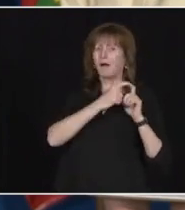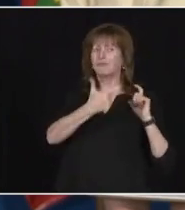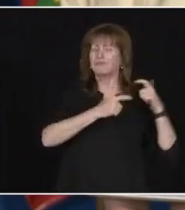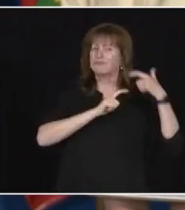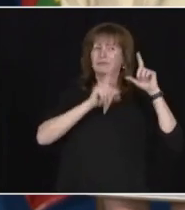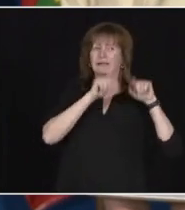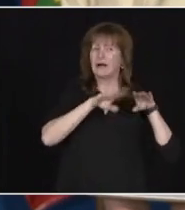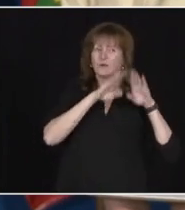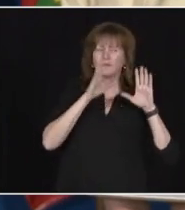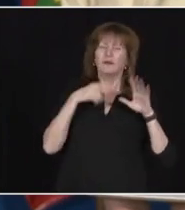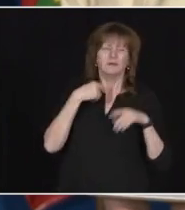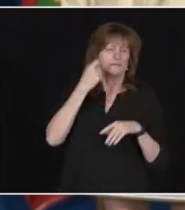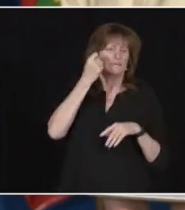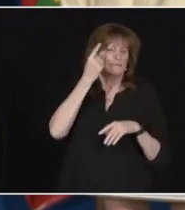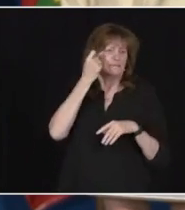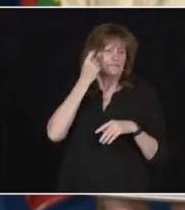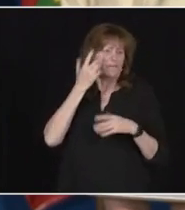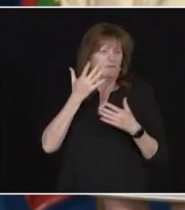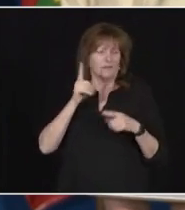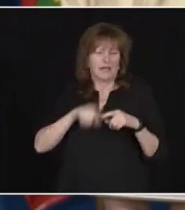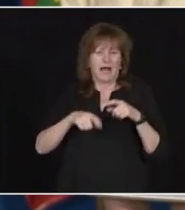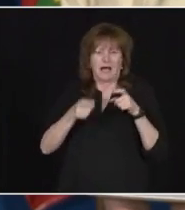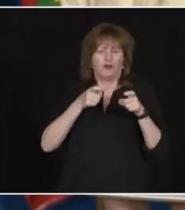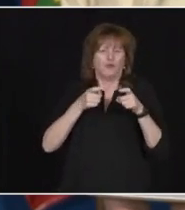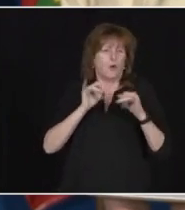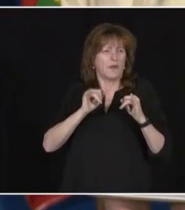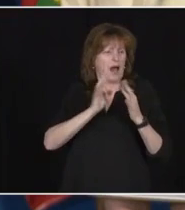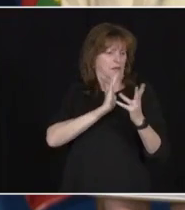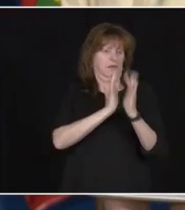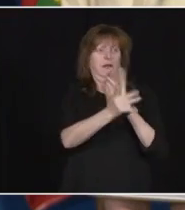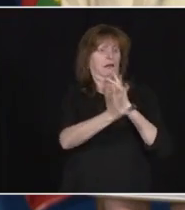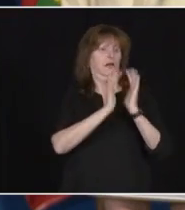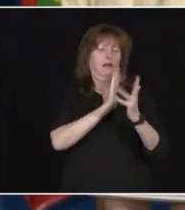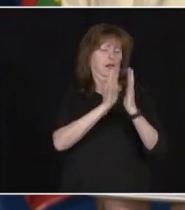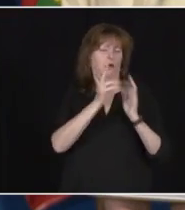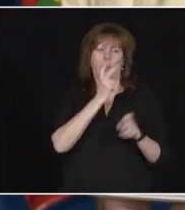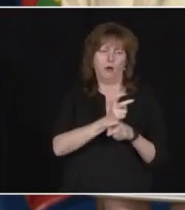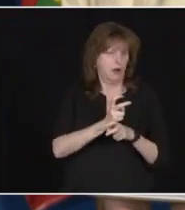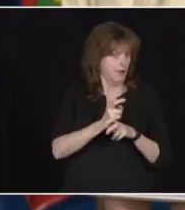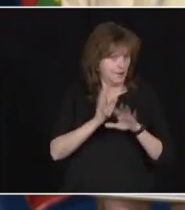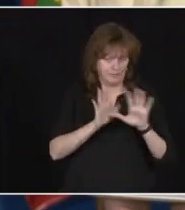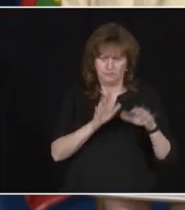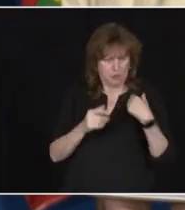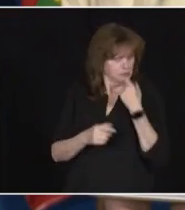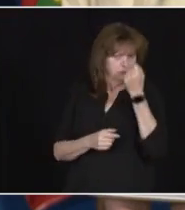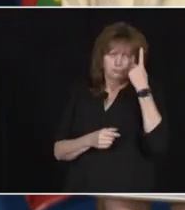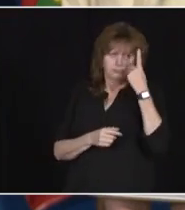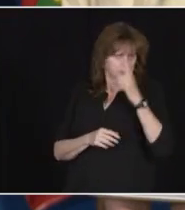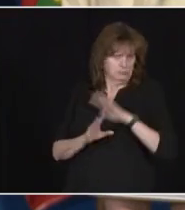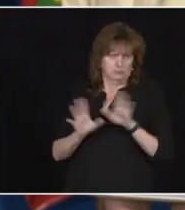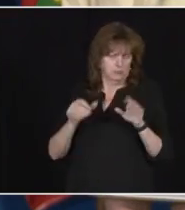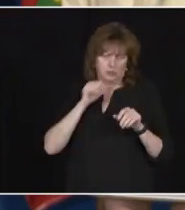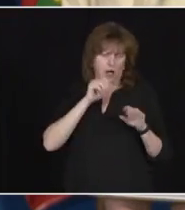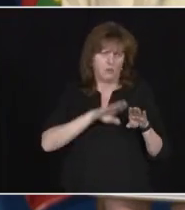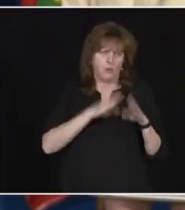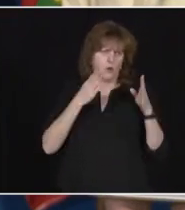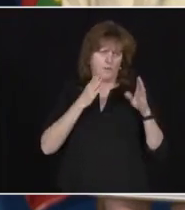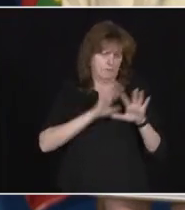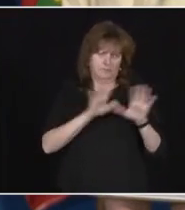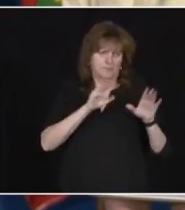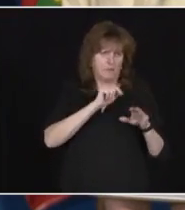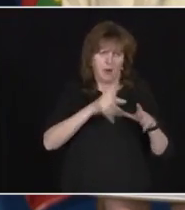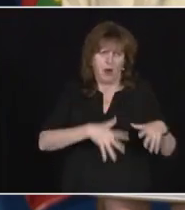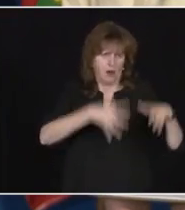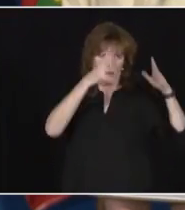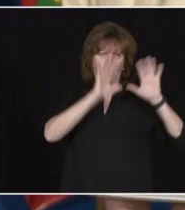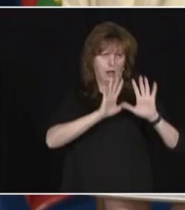crowd control. Yes. And physical distancing inside shopping malls. So I think it's obvious why they're not allowed to reopen, but it is going to put those